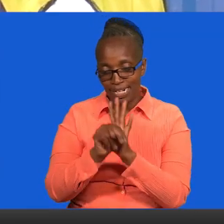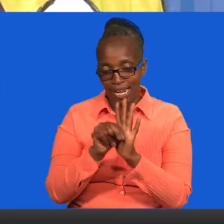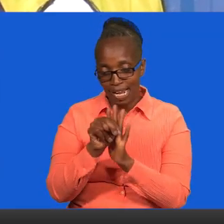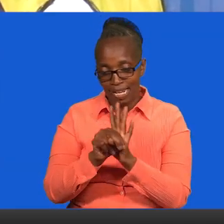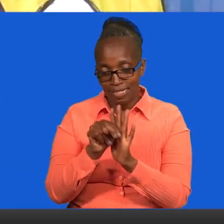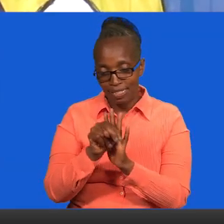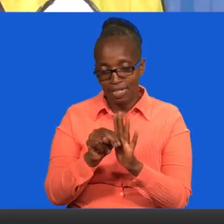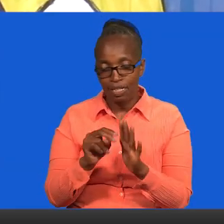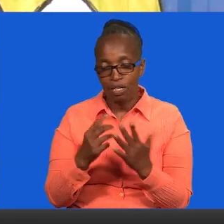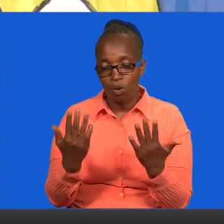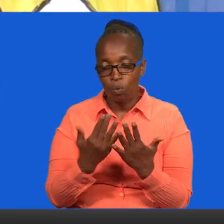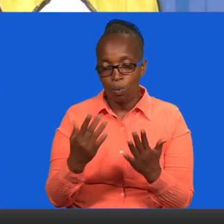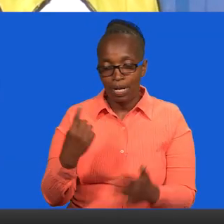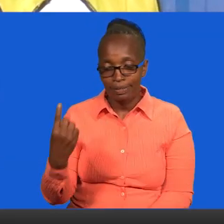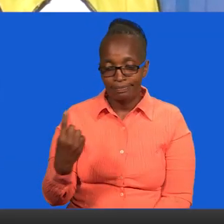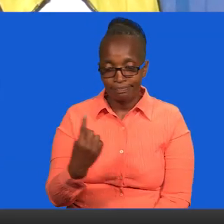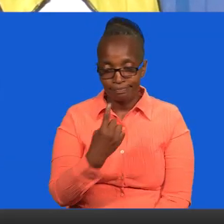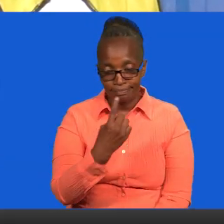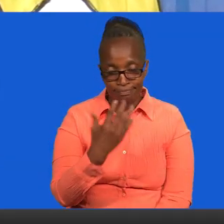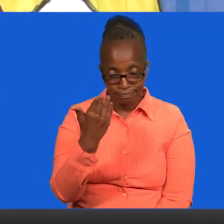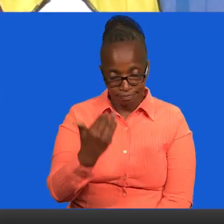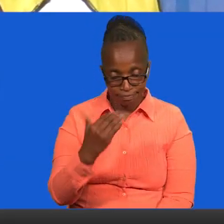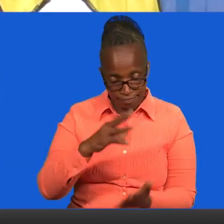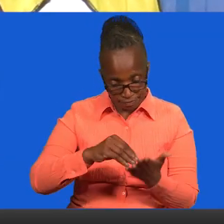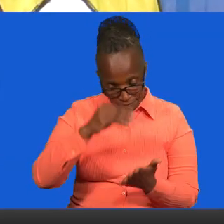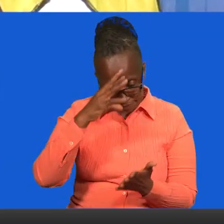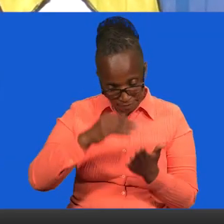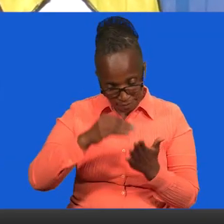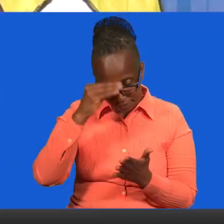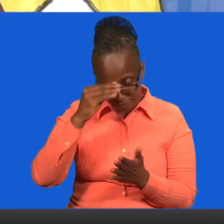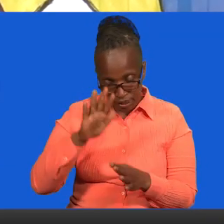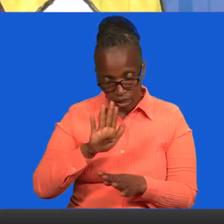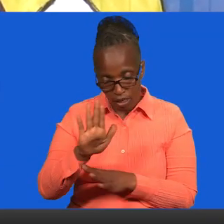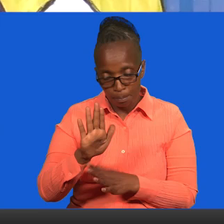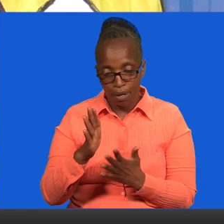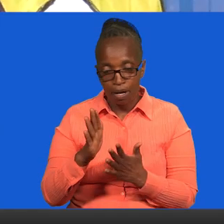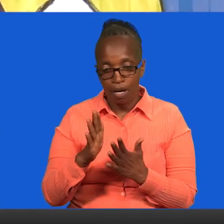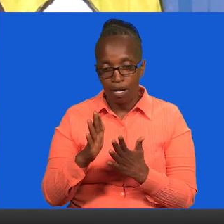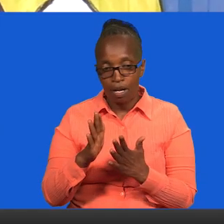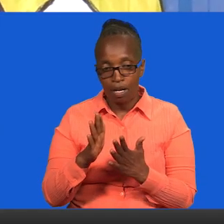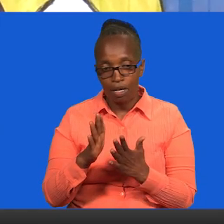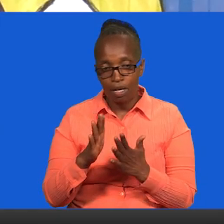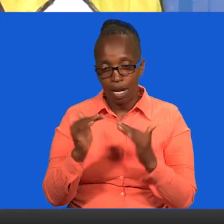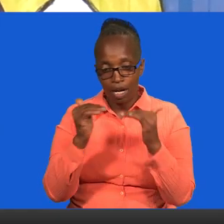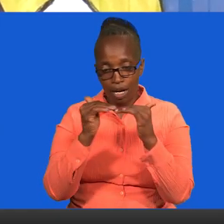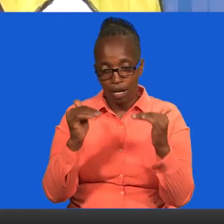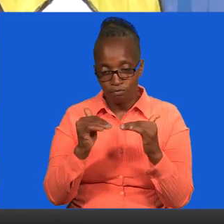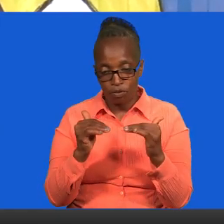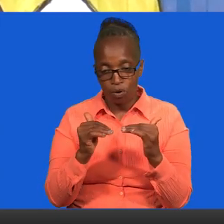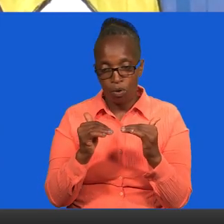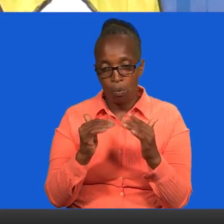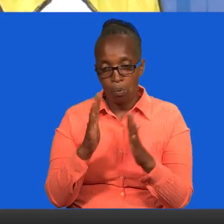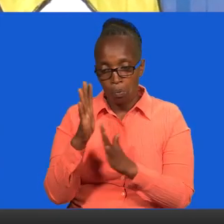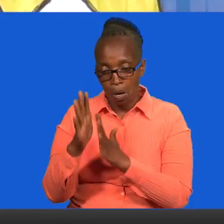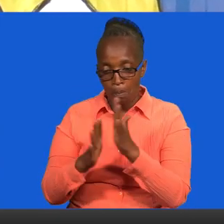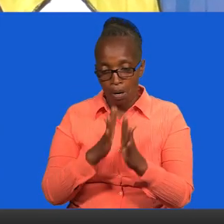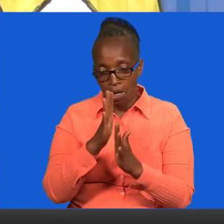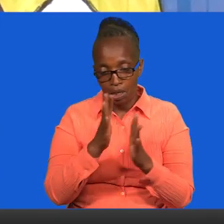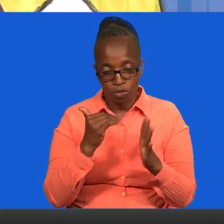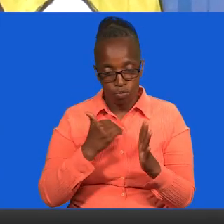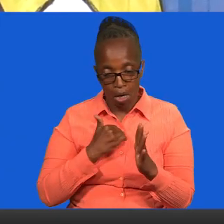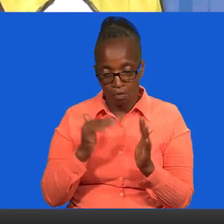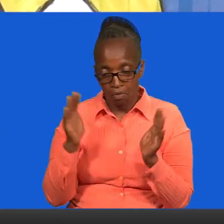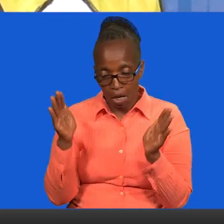is nurtured at their own pace, where each child learns at their own pace. So we also pride ourselves in having